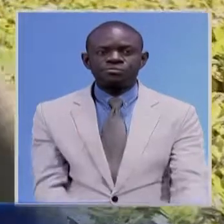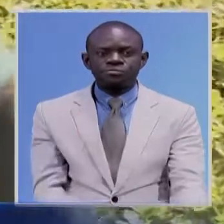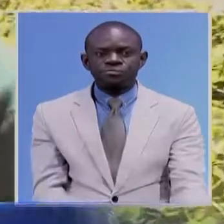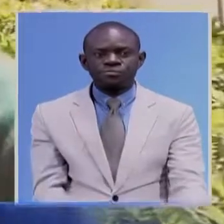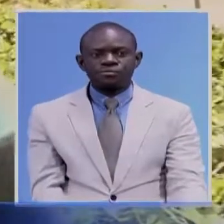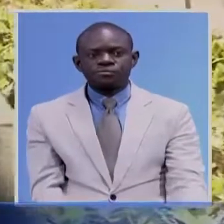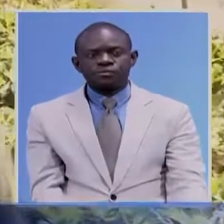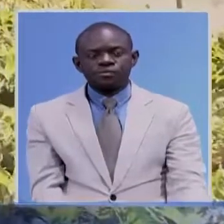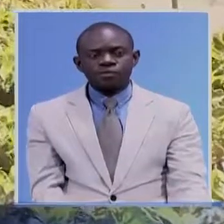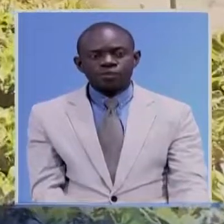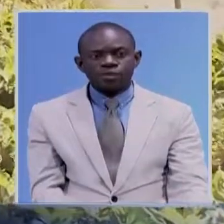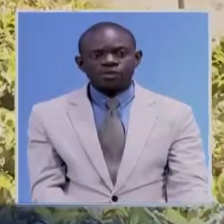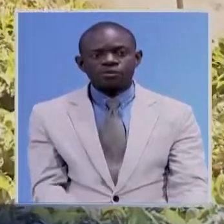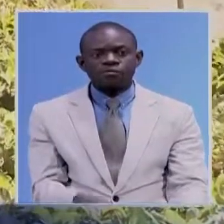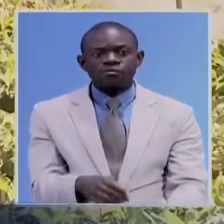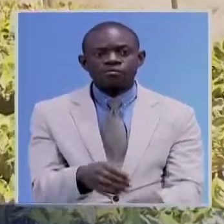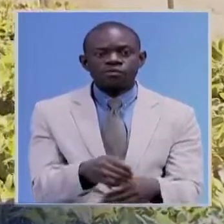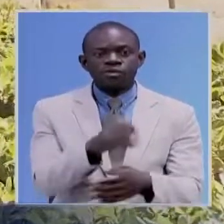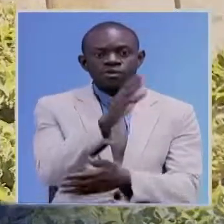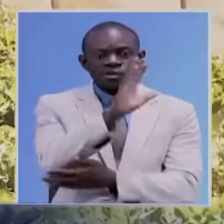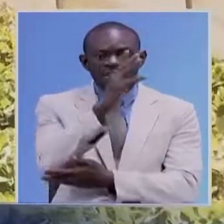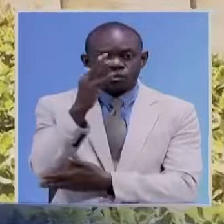about 6.1 million trees.